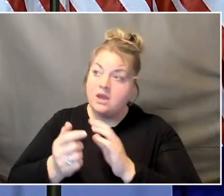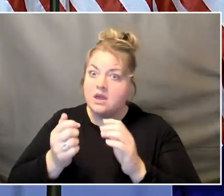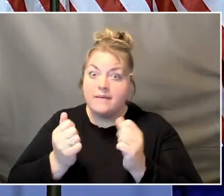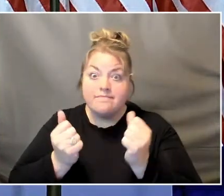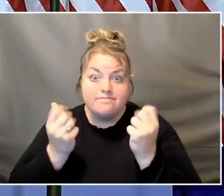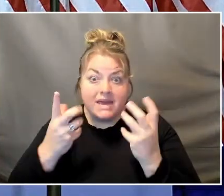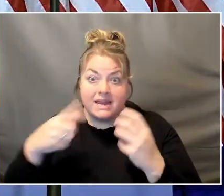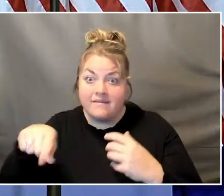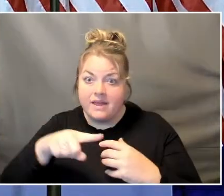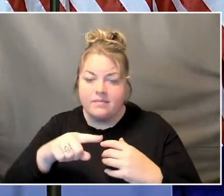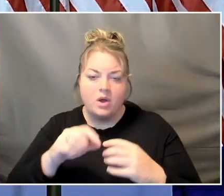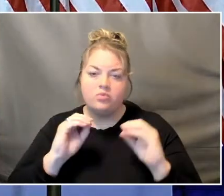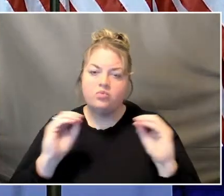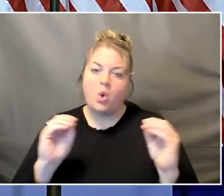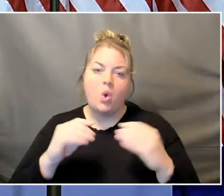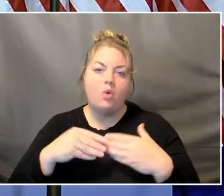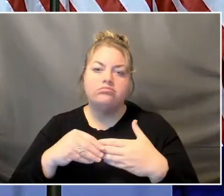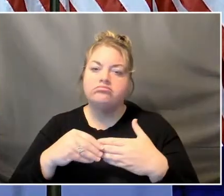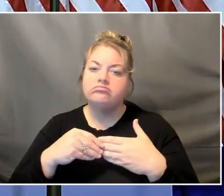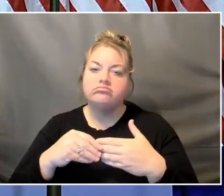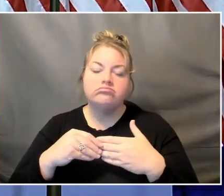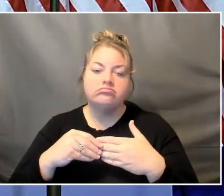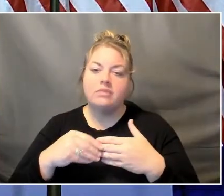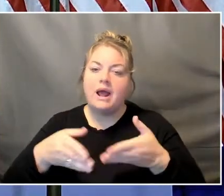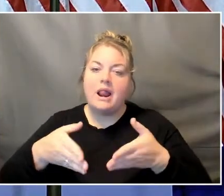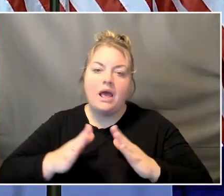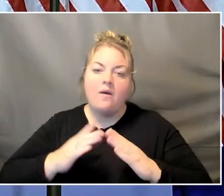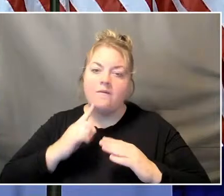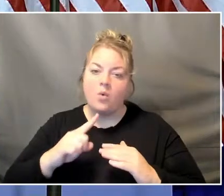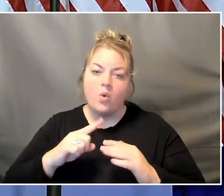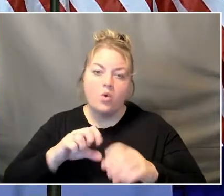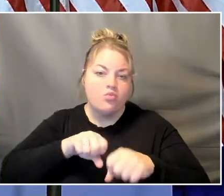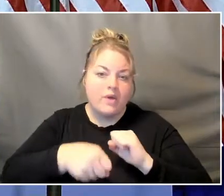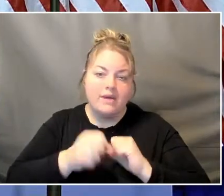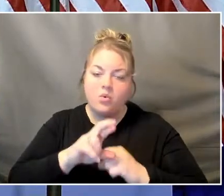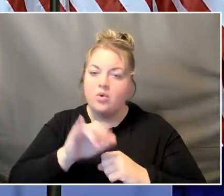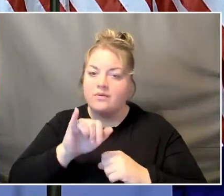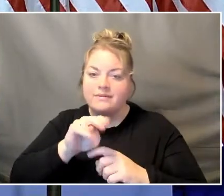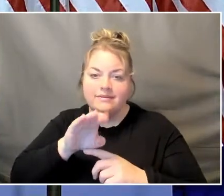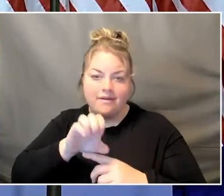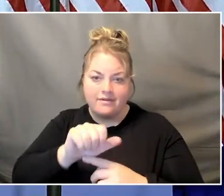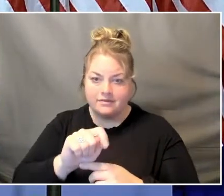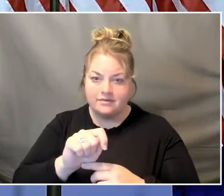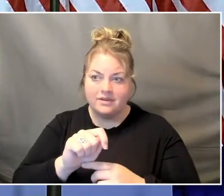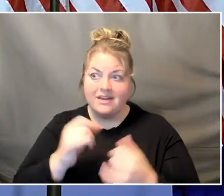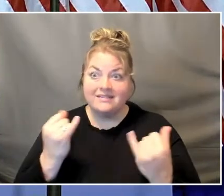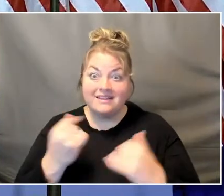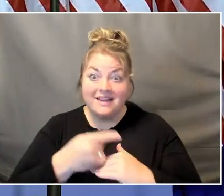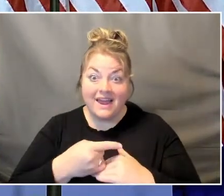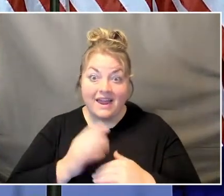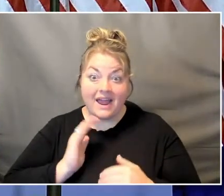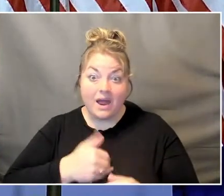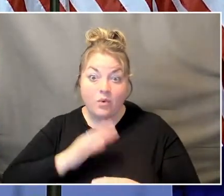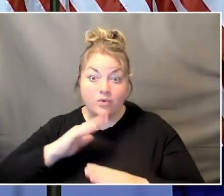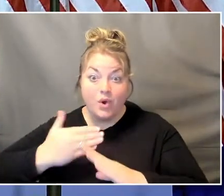rape or incest. Today, our daughters know fewer rights than their